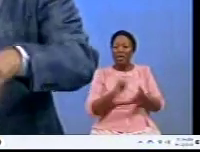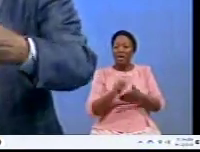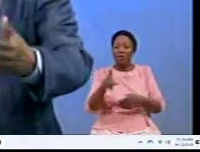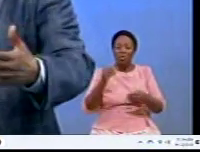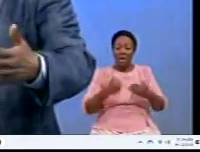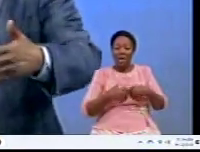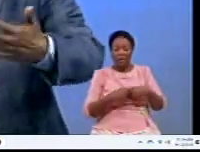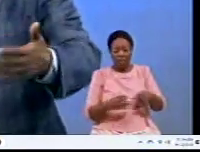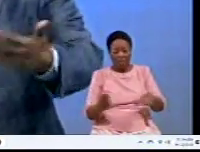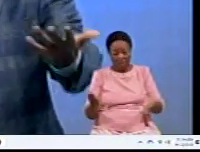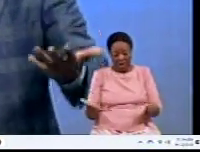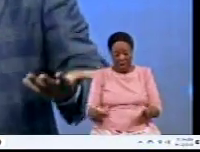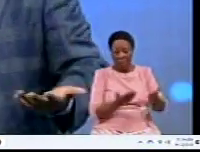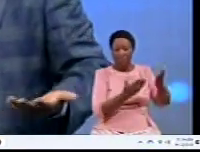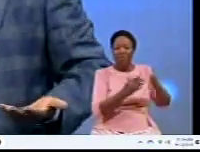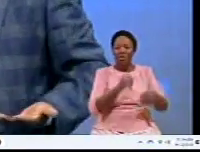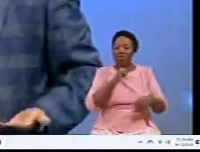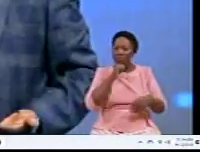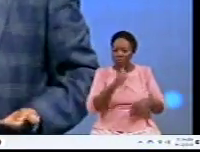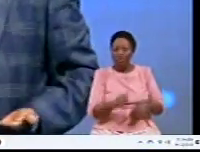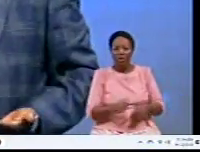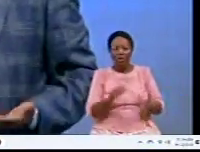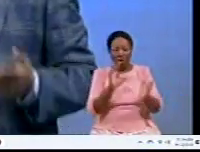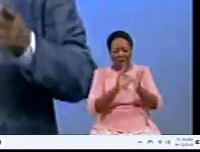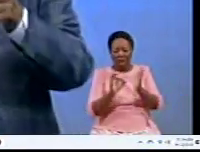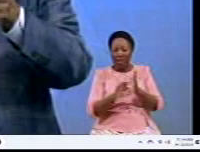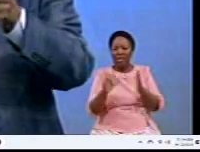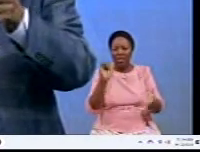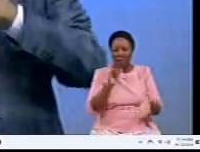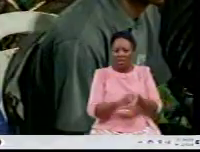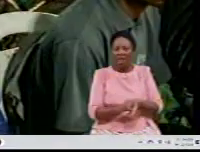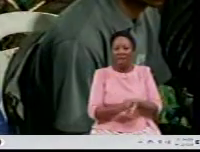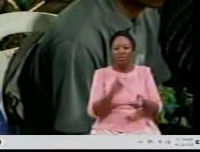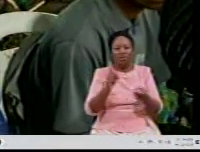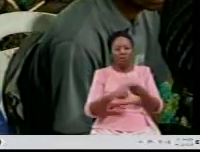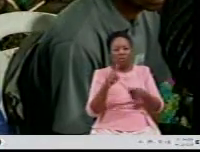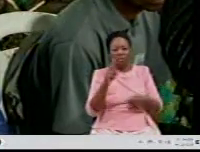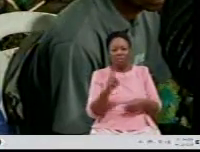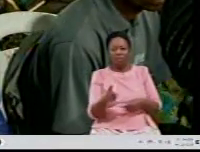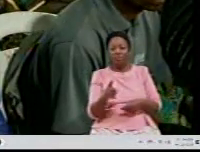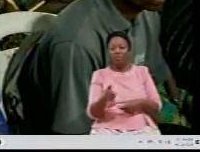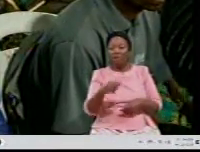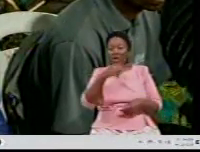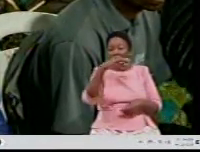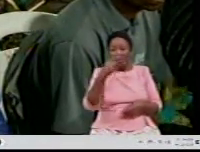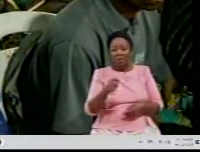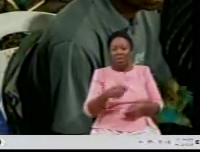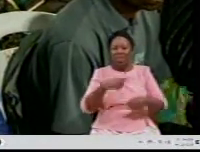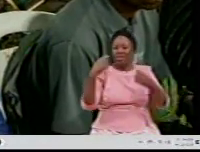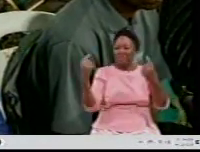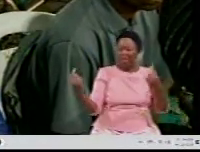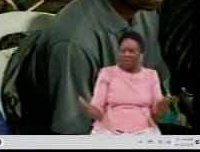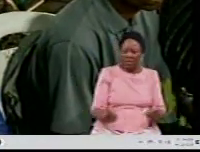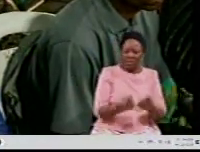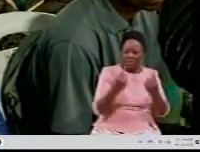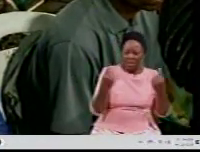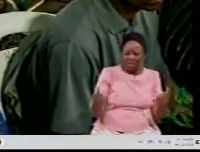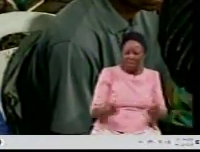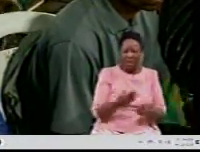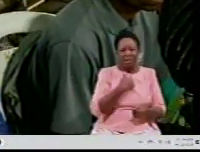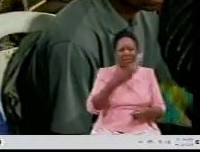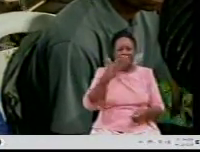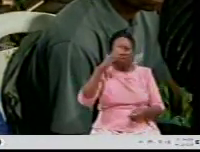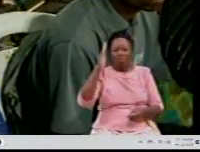borne, not imputing that unto you. The trespasses and the sins and the